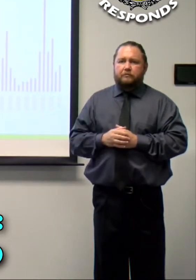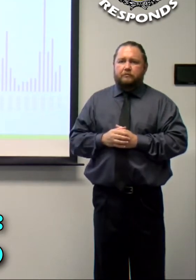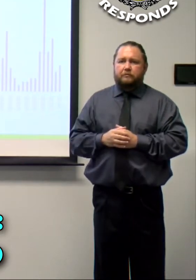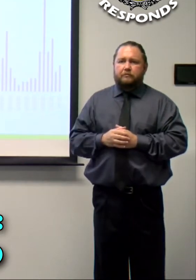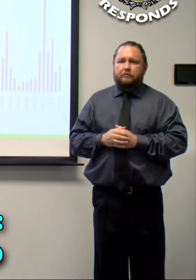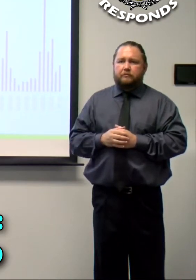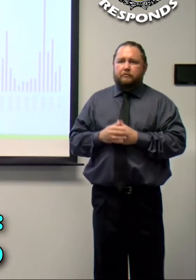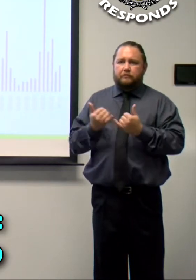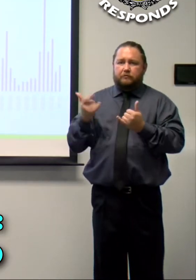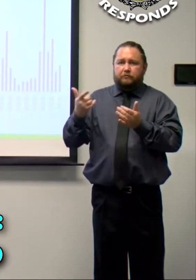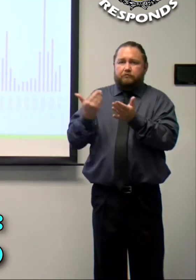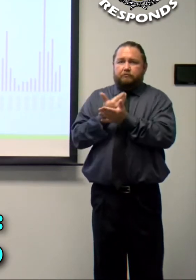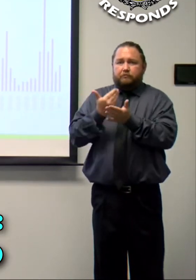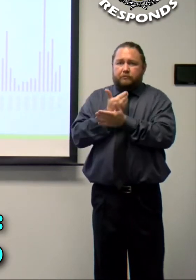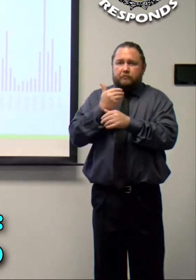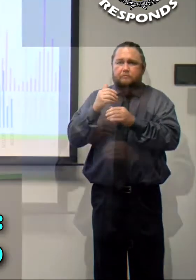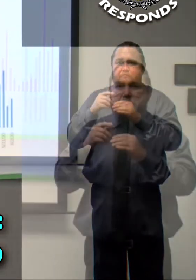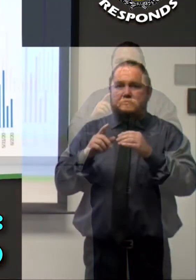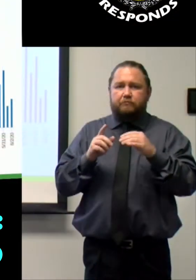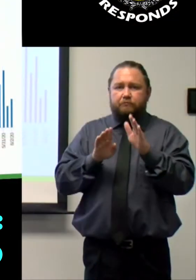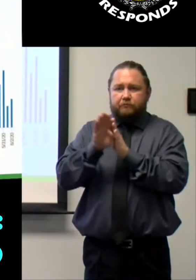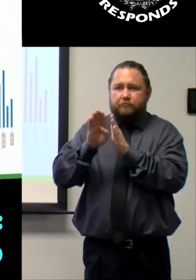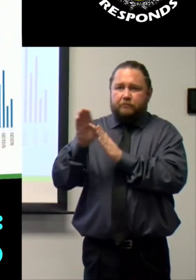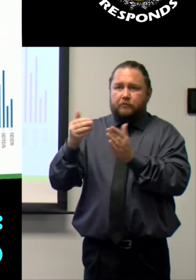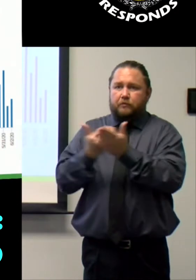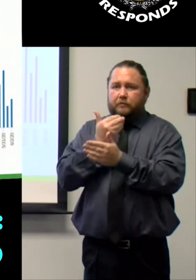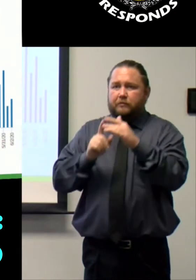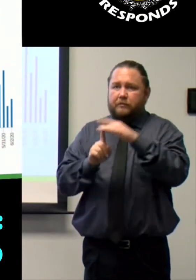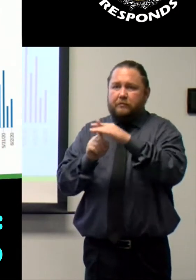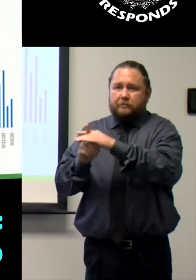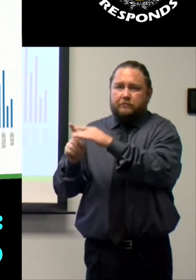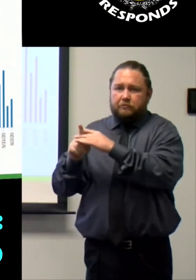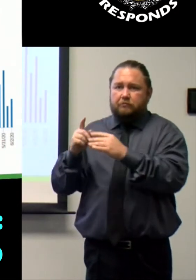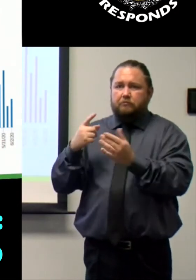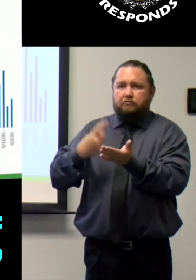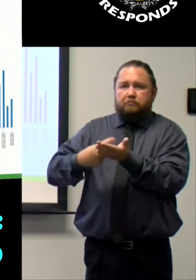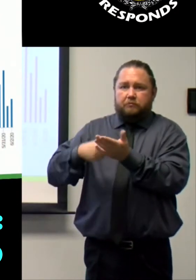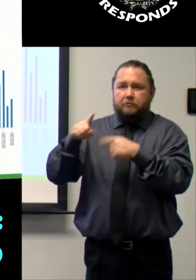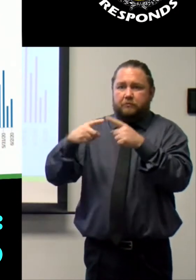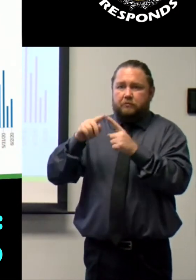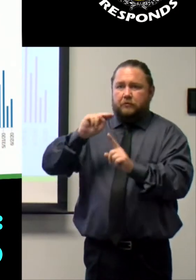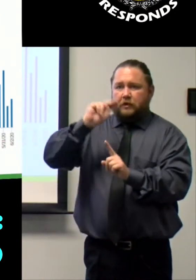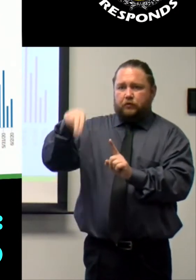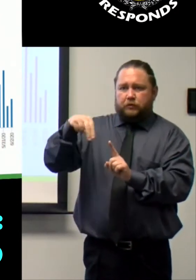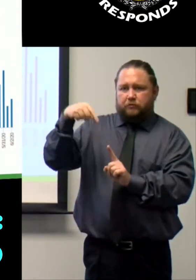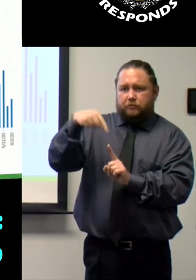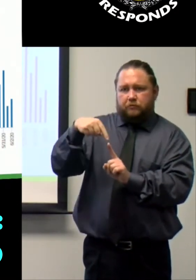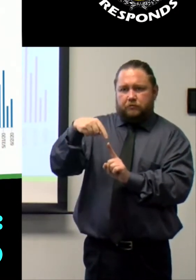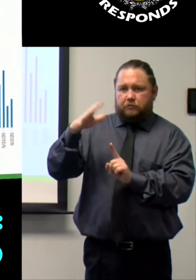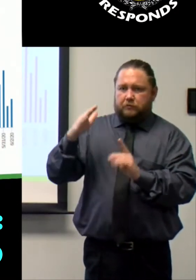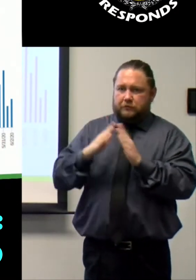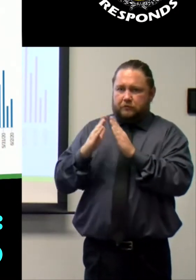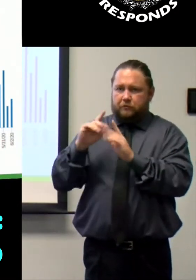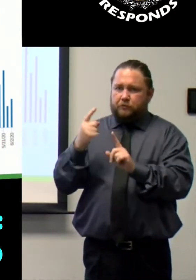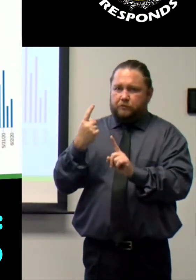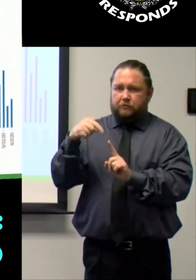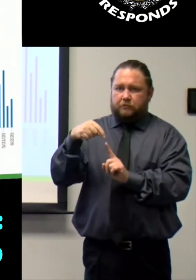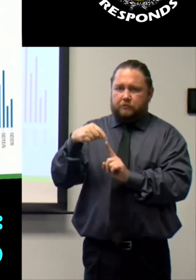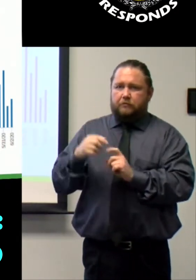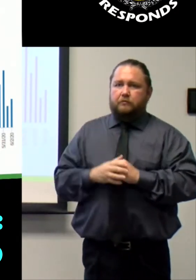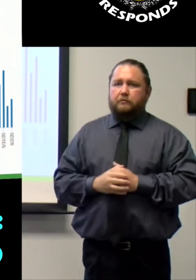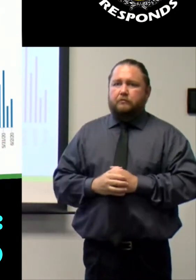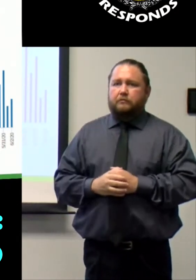This is for Nashua only. It just shows you that there's been a couple of spikes, but